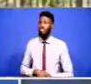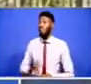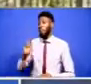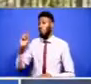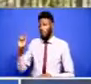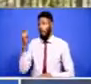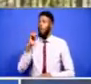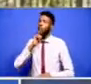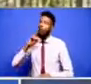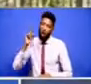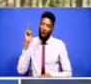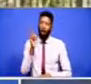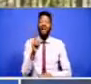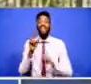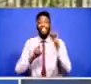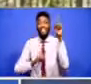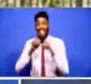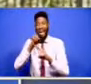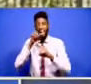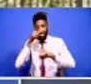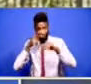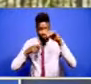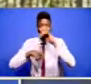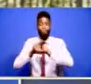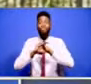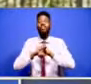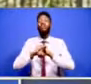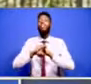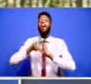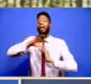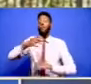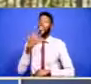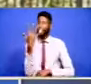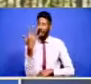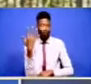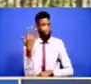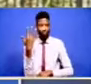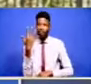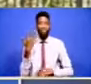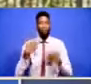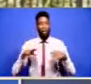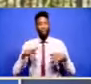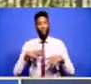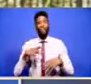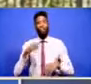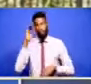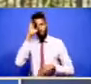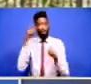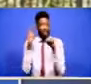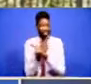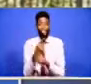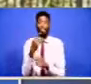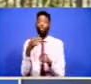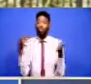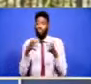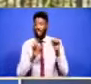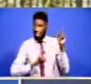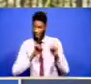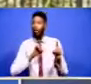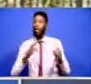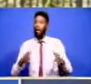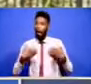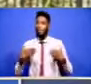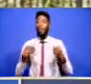on cessation of movement in the five zone areas has elicited mixed reactions. For transport stakeholders, it is merrymaking time, but for the Bar